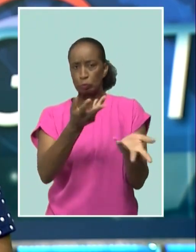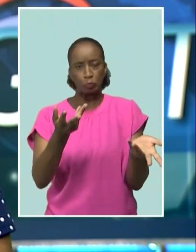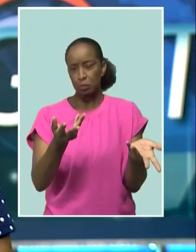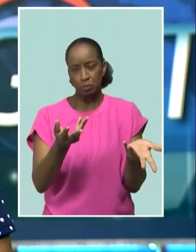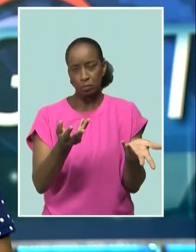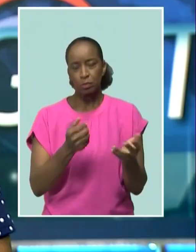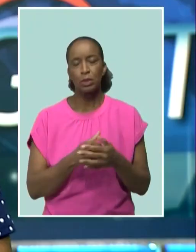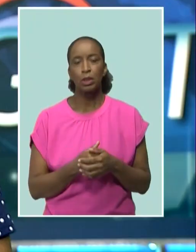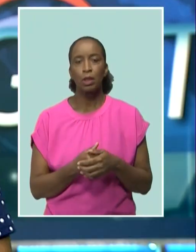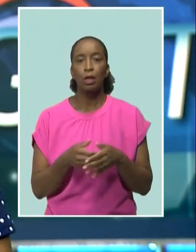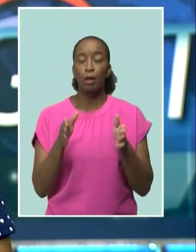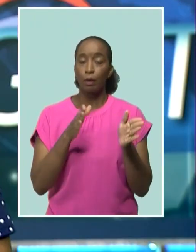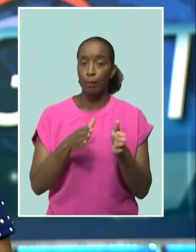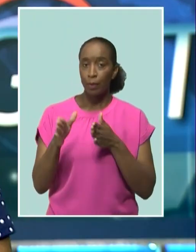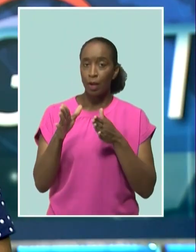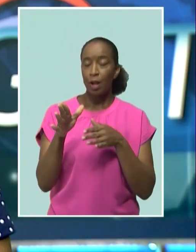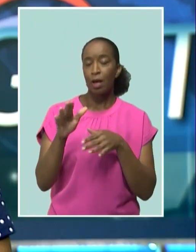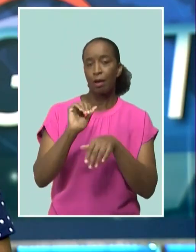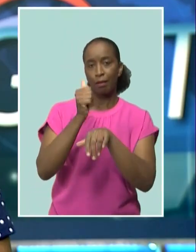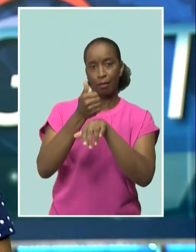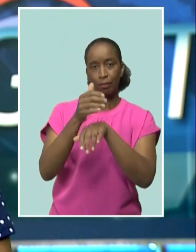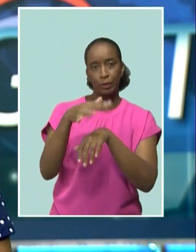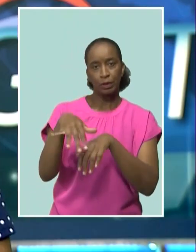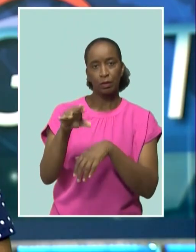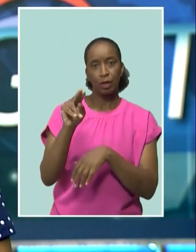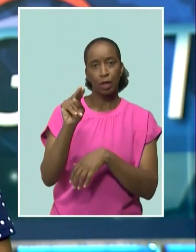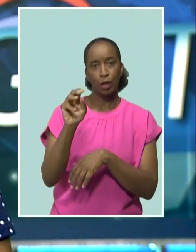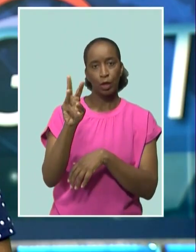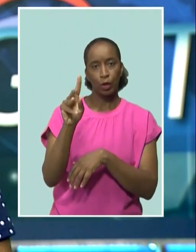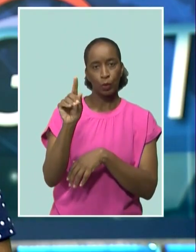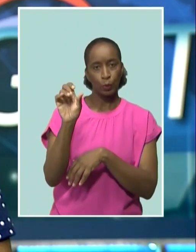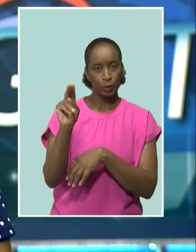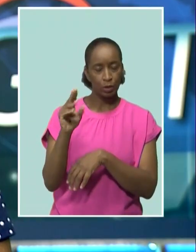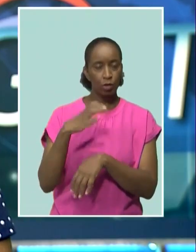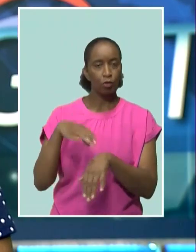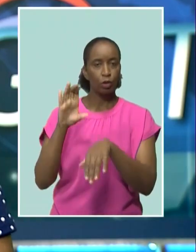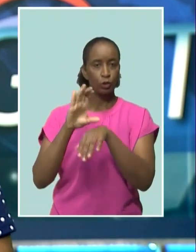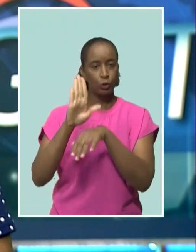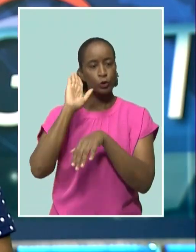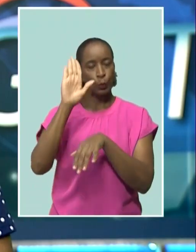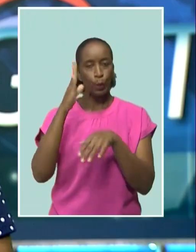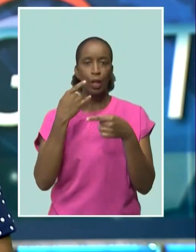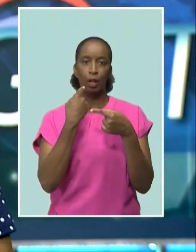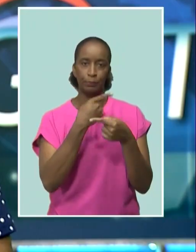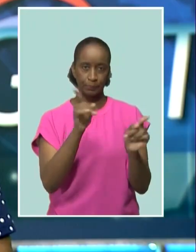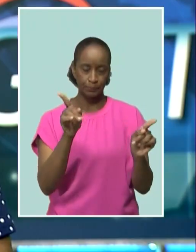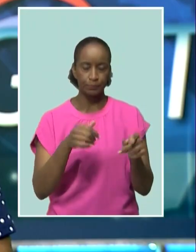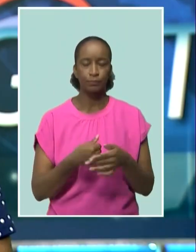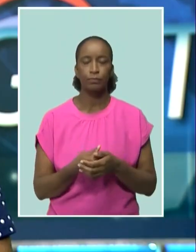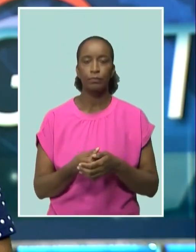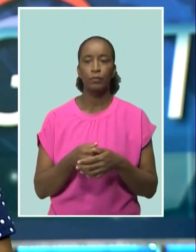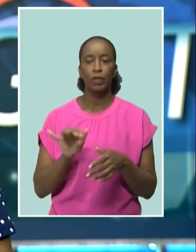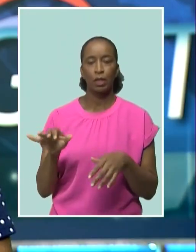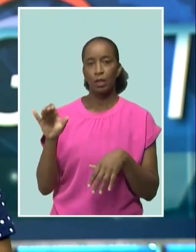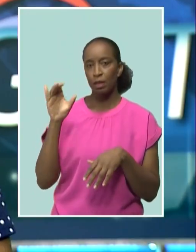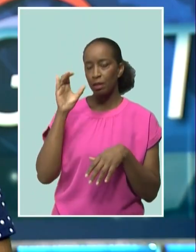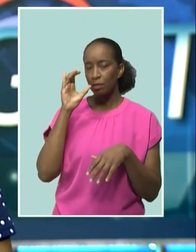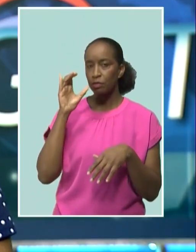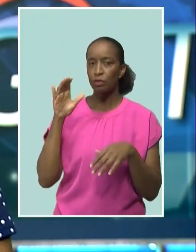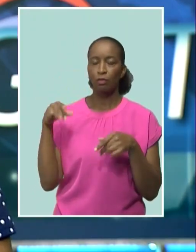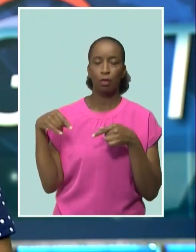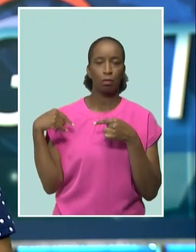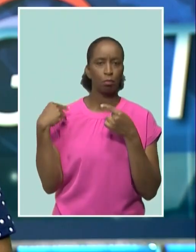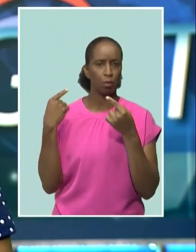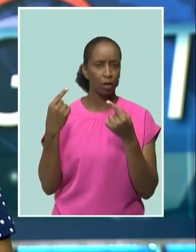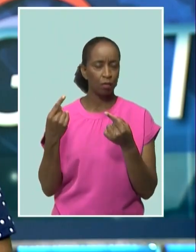plans for their location in Newton Christchurch are confirmed, there will be a public announcement. He says their brands have been picking up momentum,